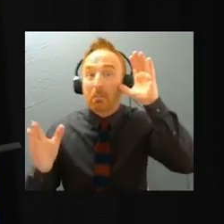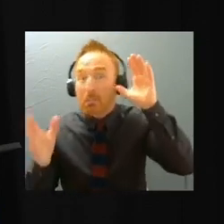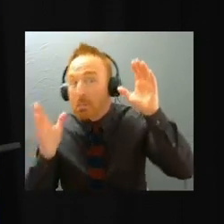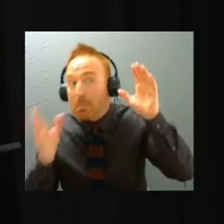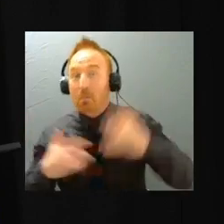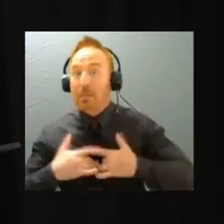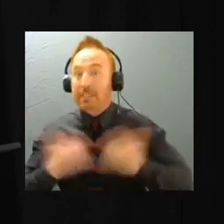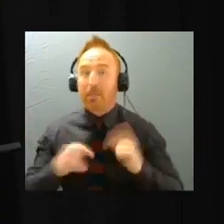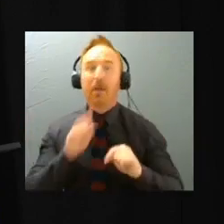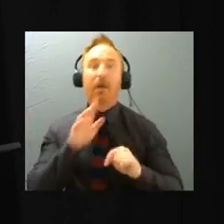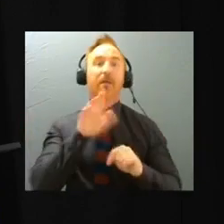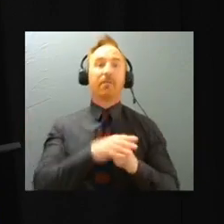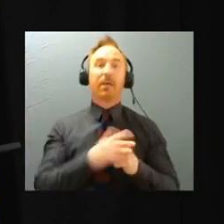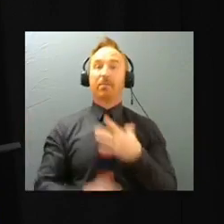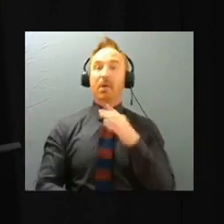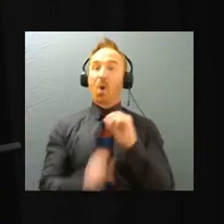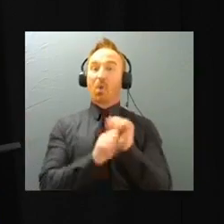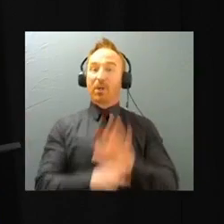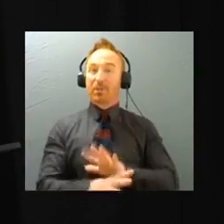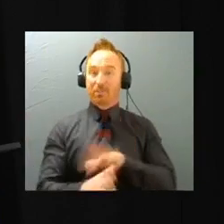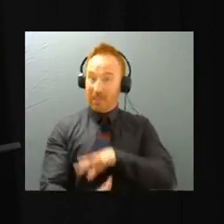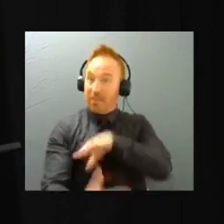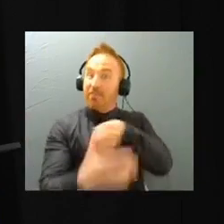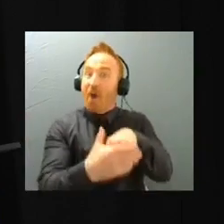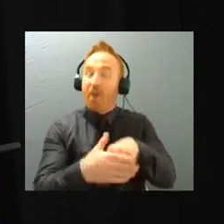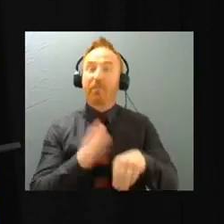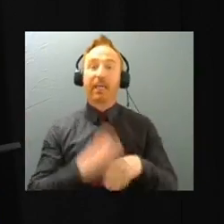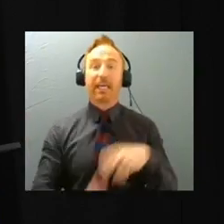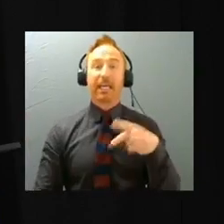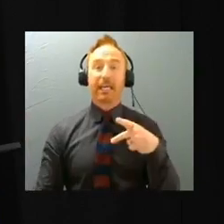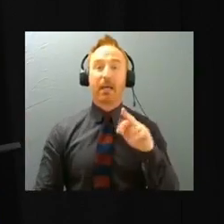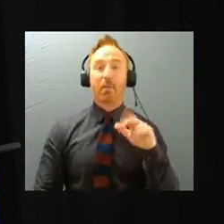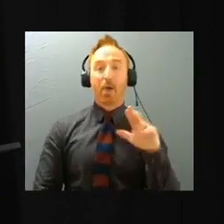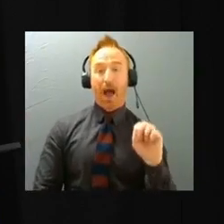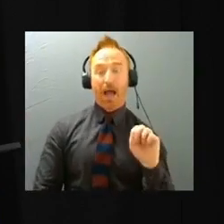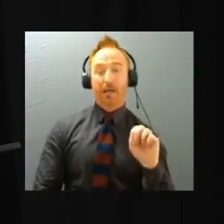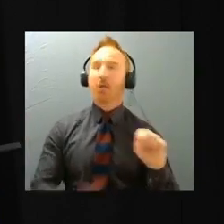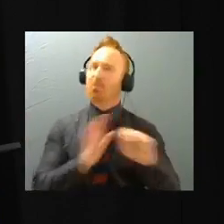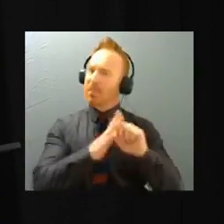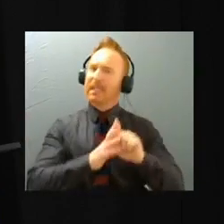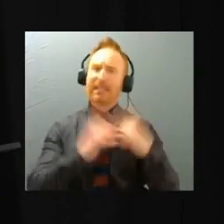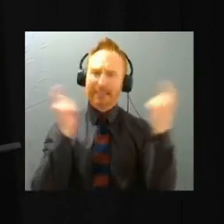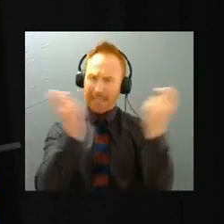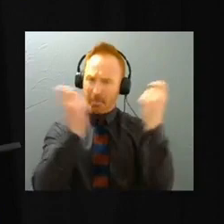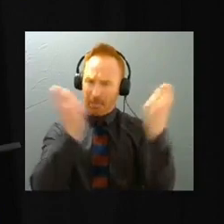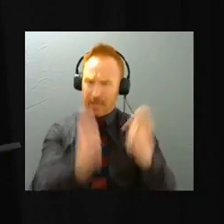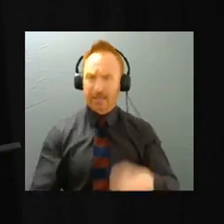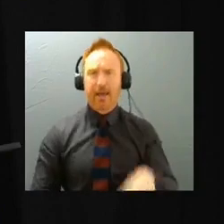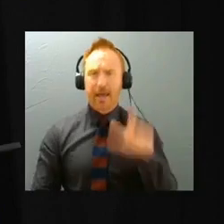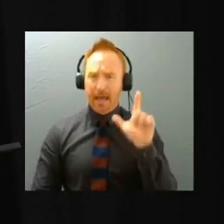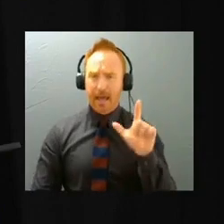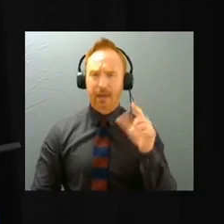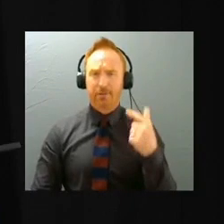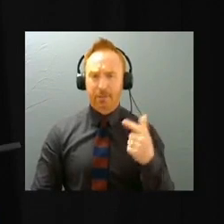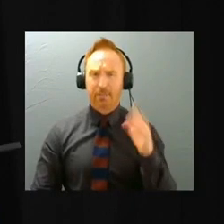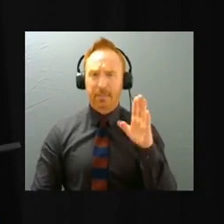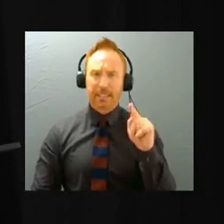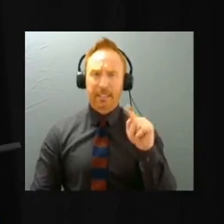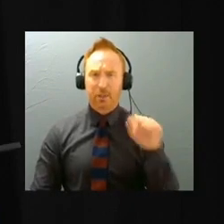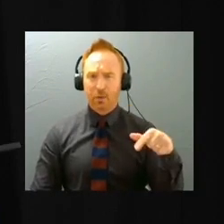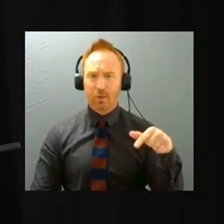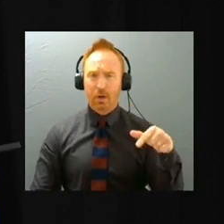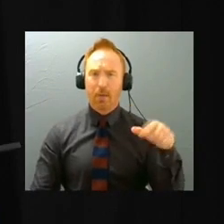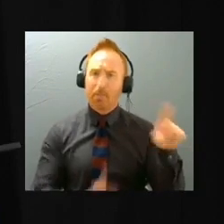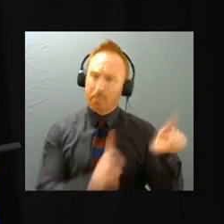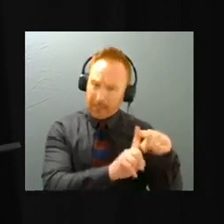celebrations. We are proud to celebrate Yukon's vibrant LGBTQ2S+ community. There is also an opportunity to